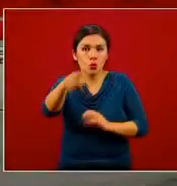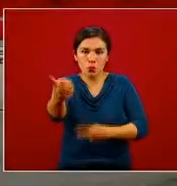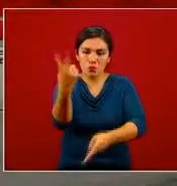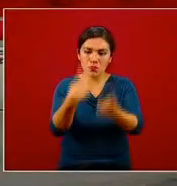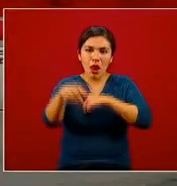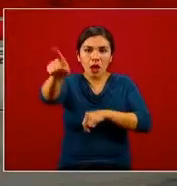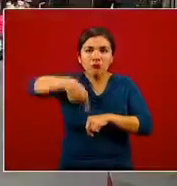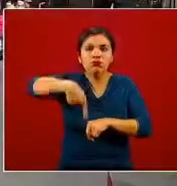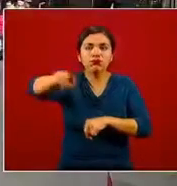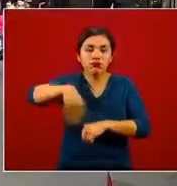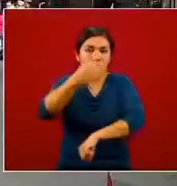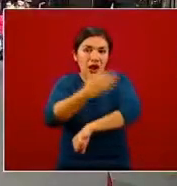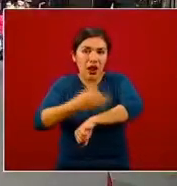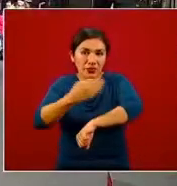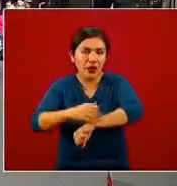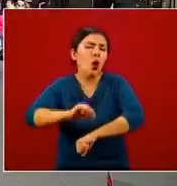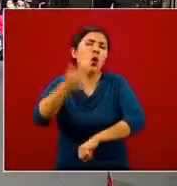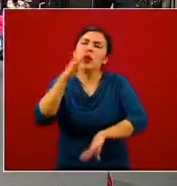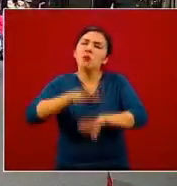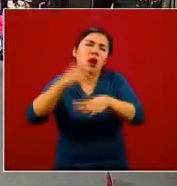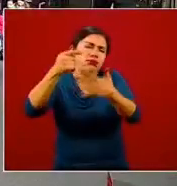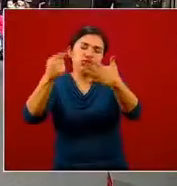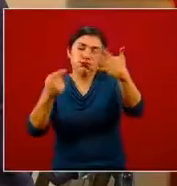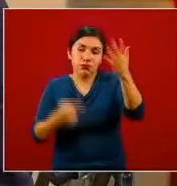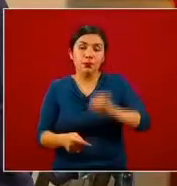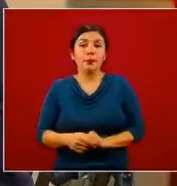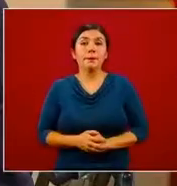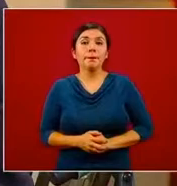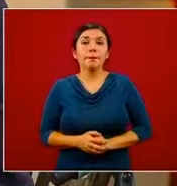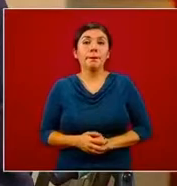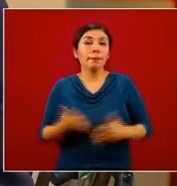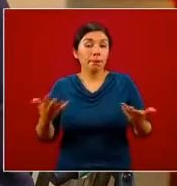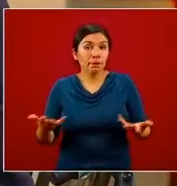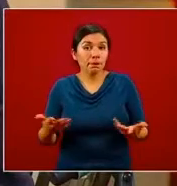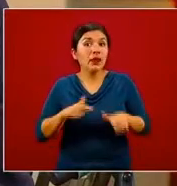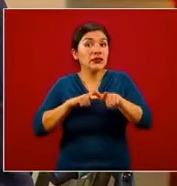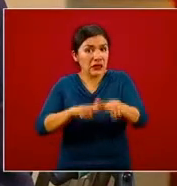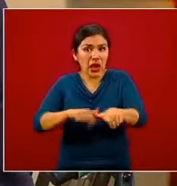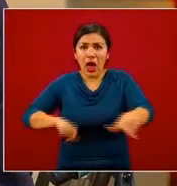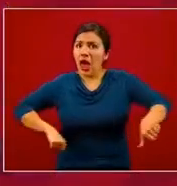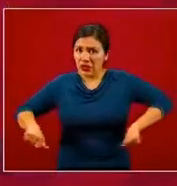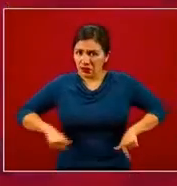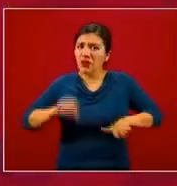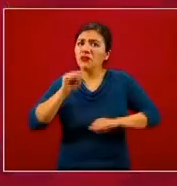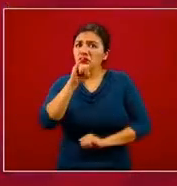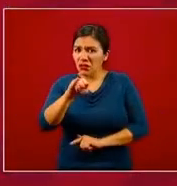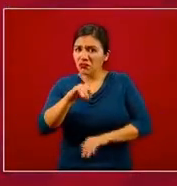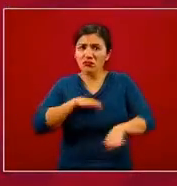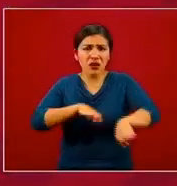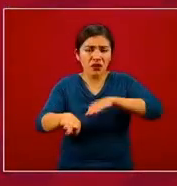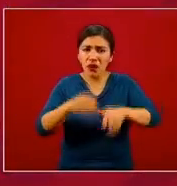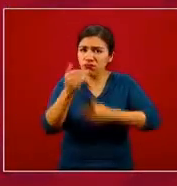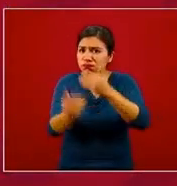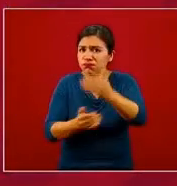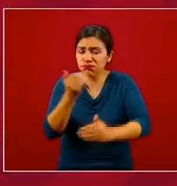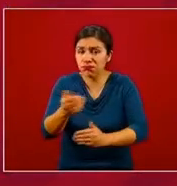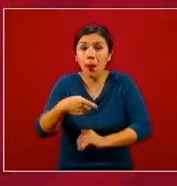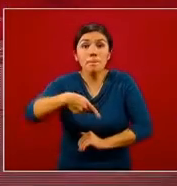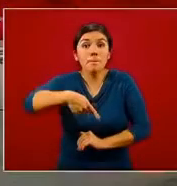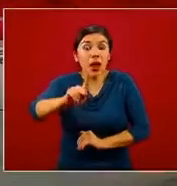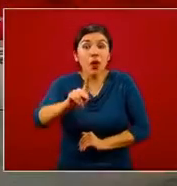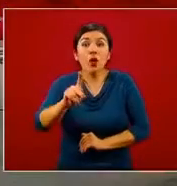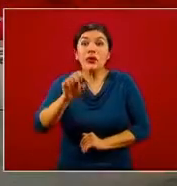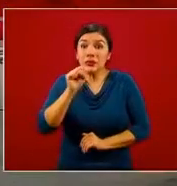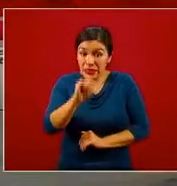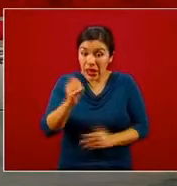government work. Another one is communication. You know, you guys are here every evening. There's